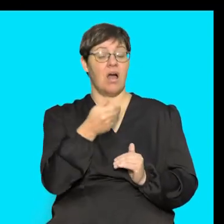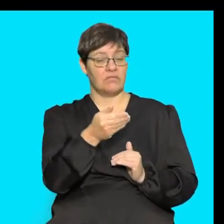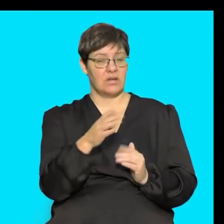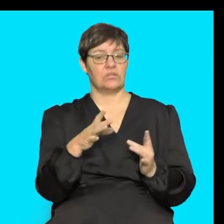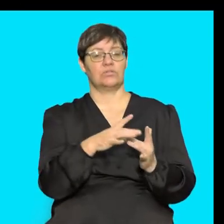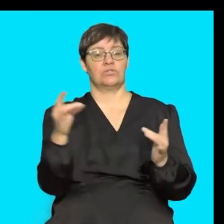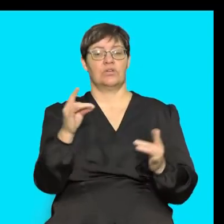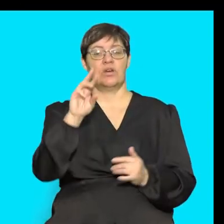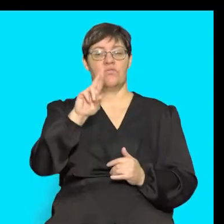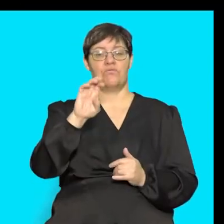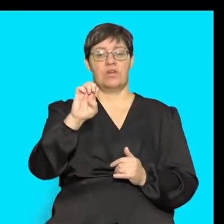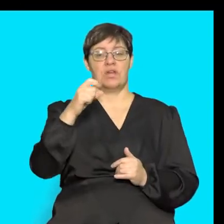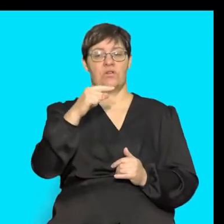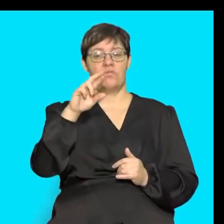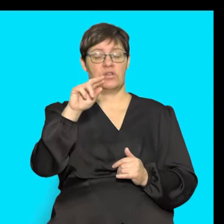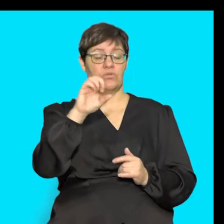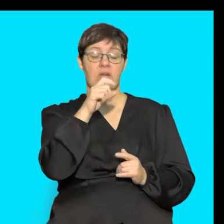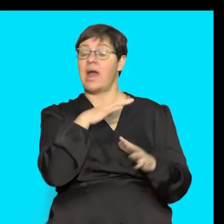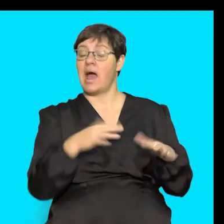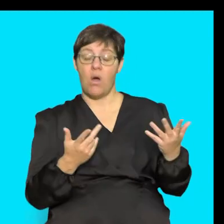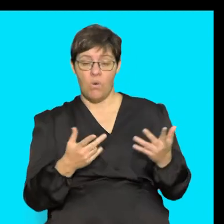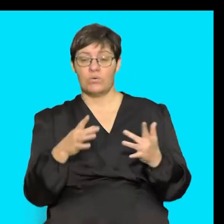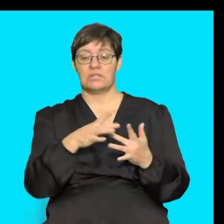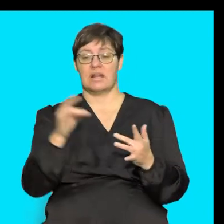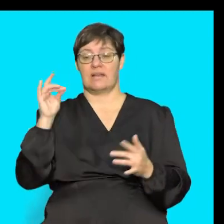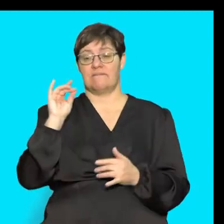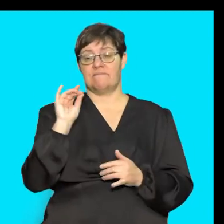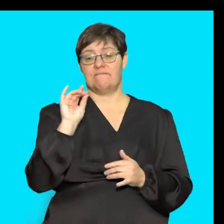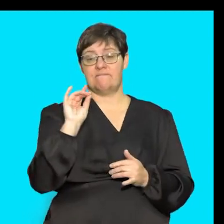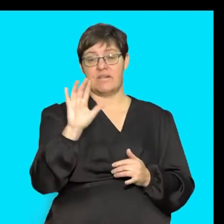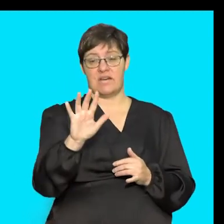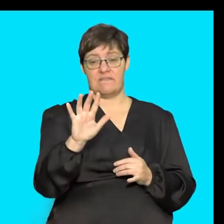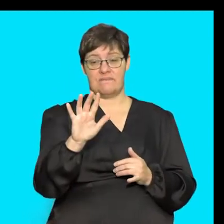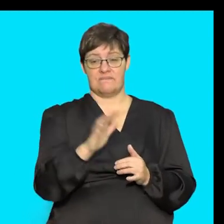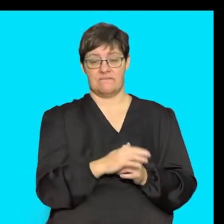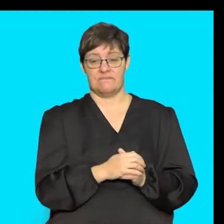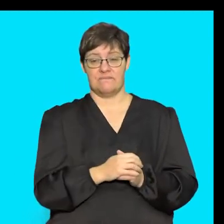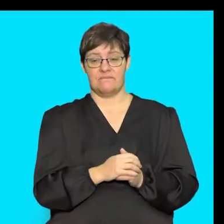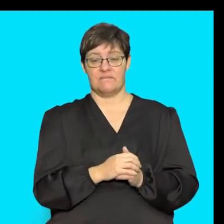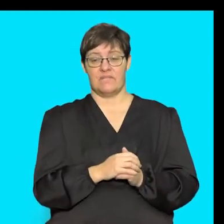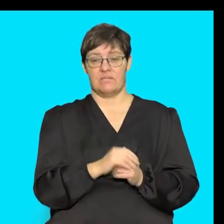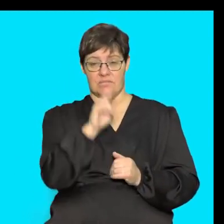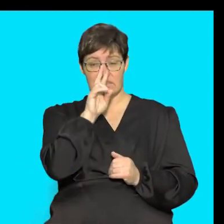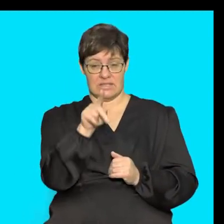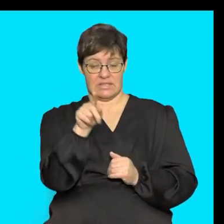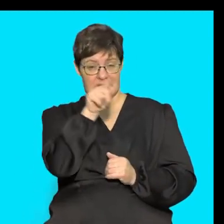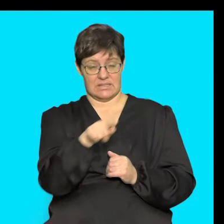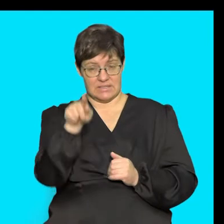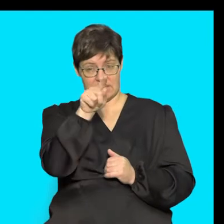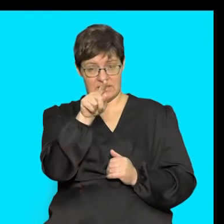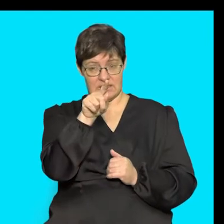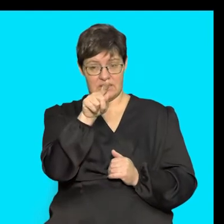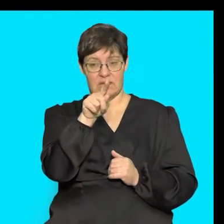we choose regression by selecting 5. If you choose regression by selecting 5, we should get this. Can you see